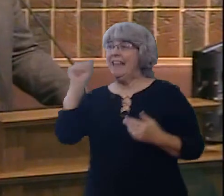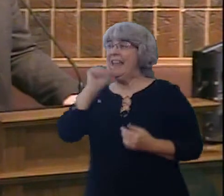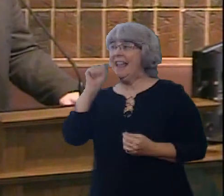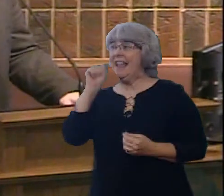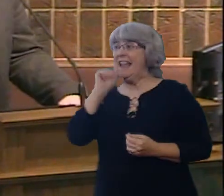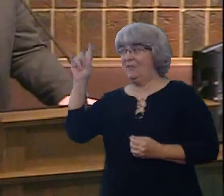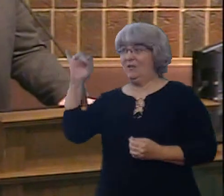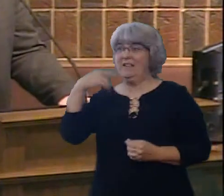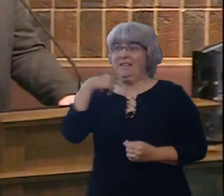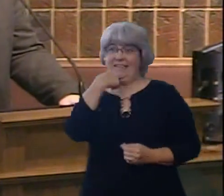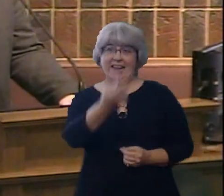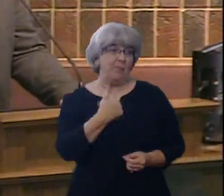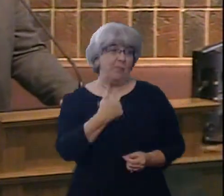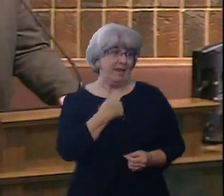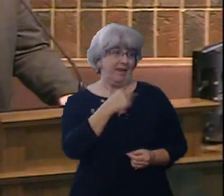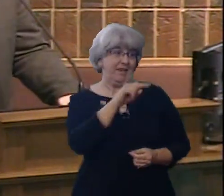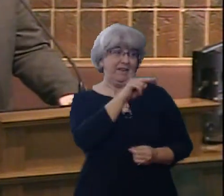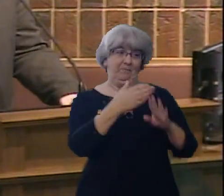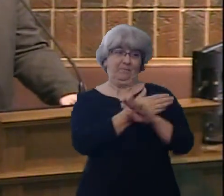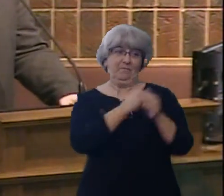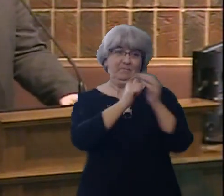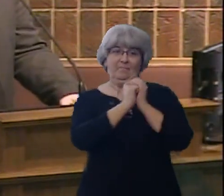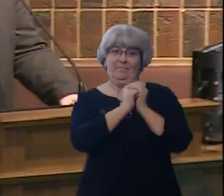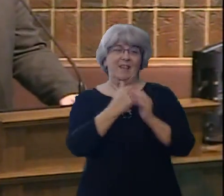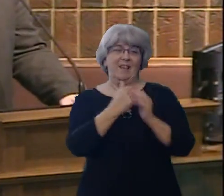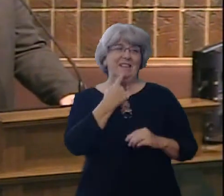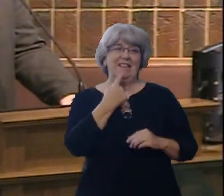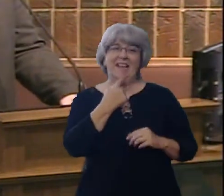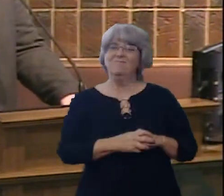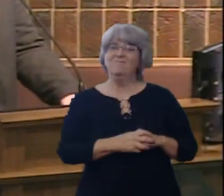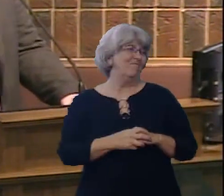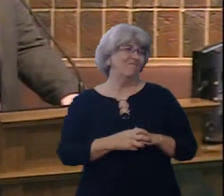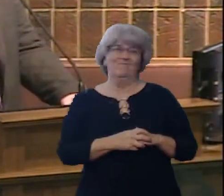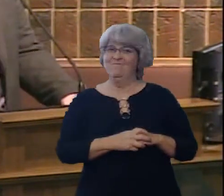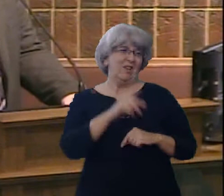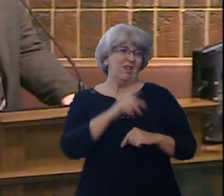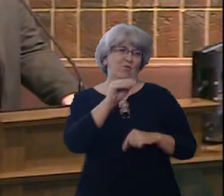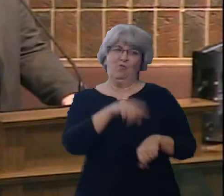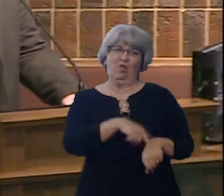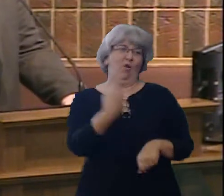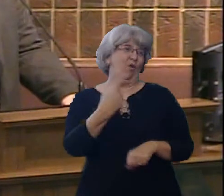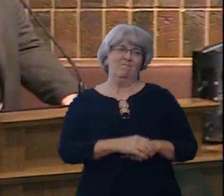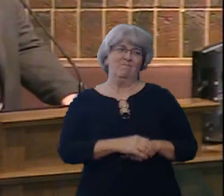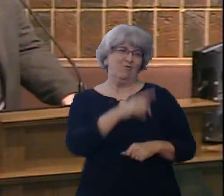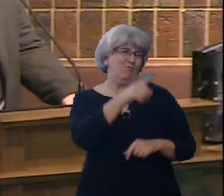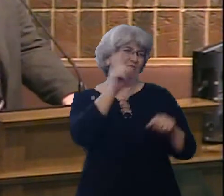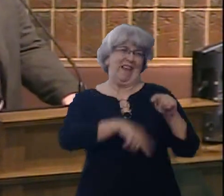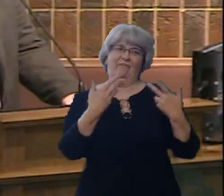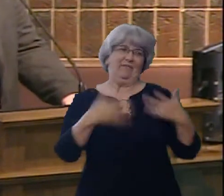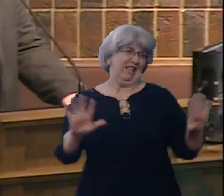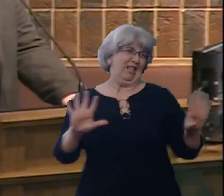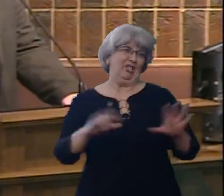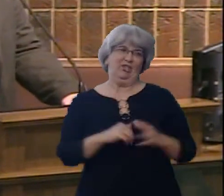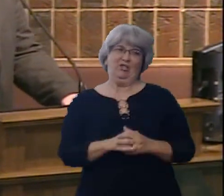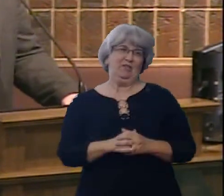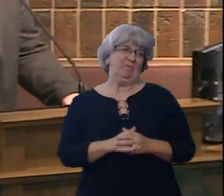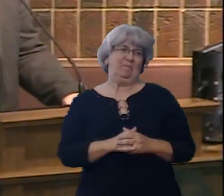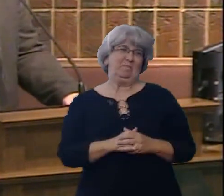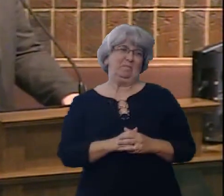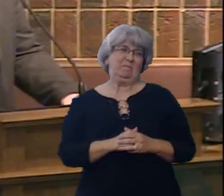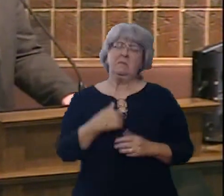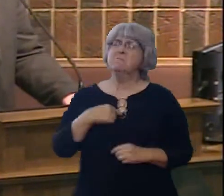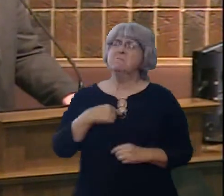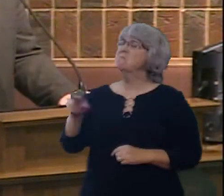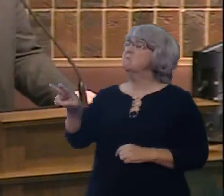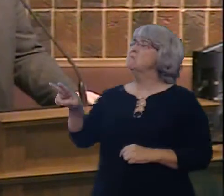me before worship, she said, there's no way you're going to get anywhere near through that lesson tonight. And I